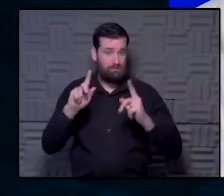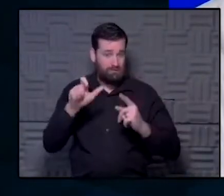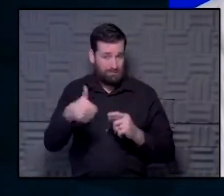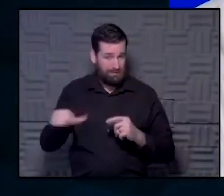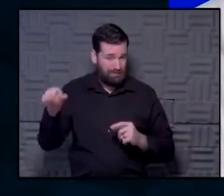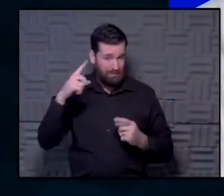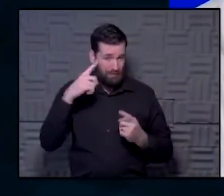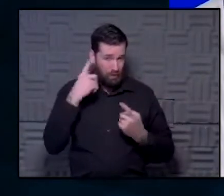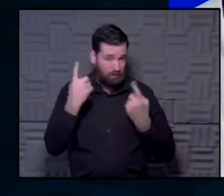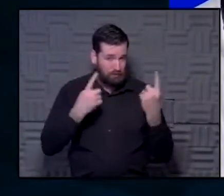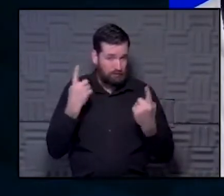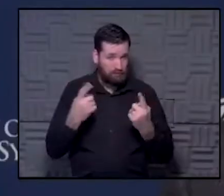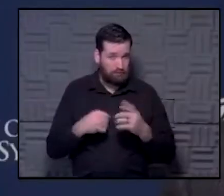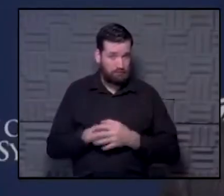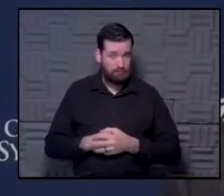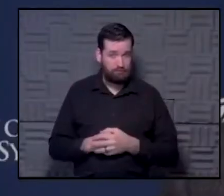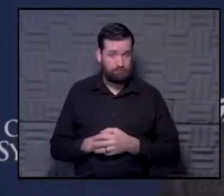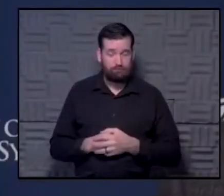on that?